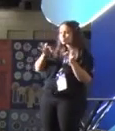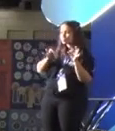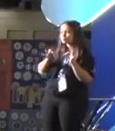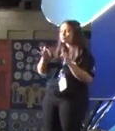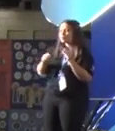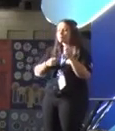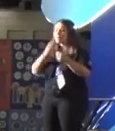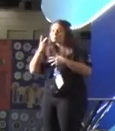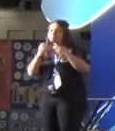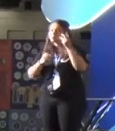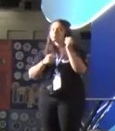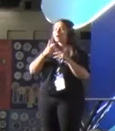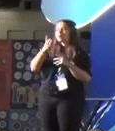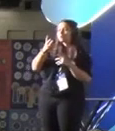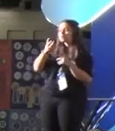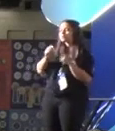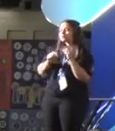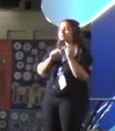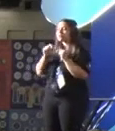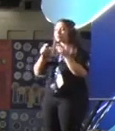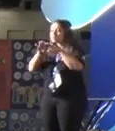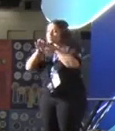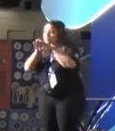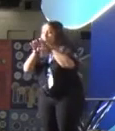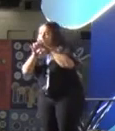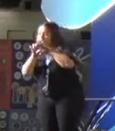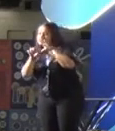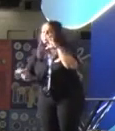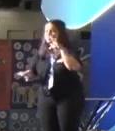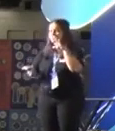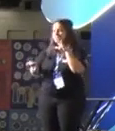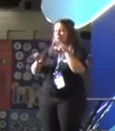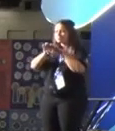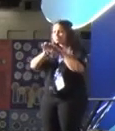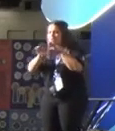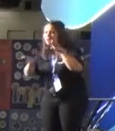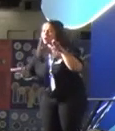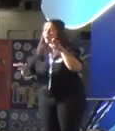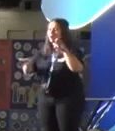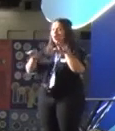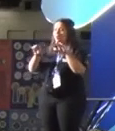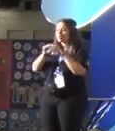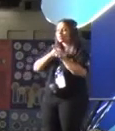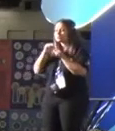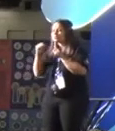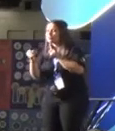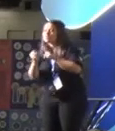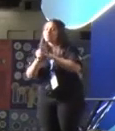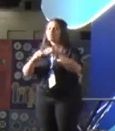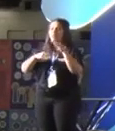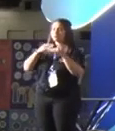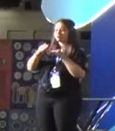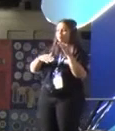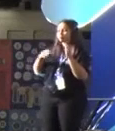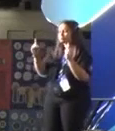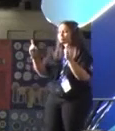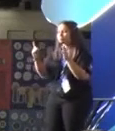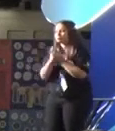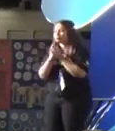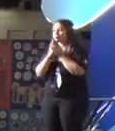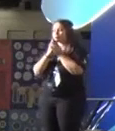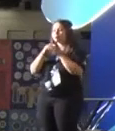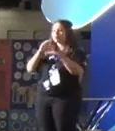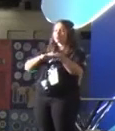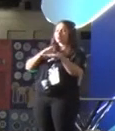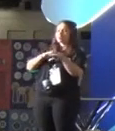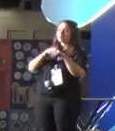social anxiety, about a feeling of belonging, of having special knowledge that other people don't know. And so we